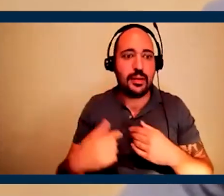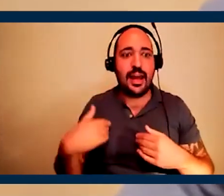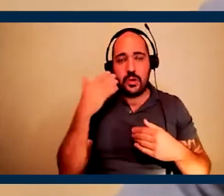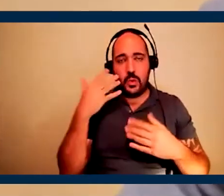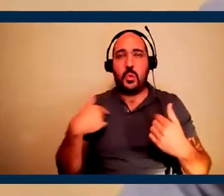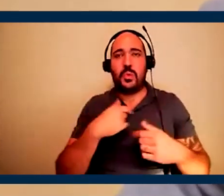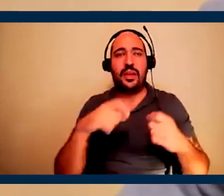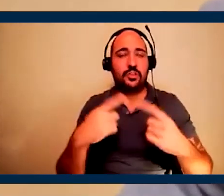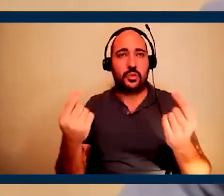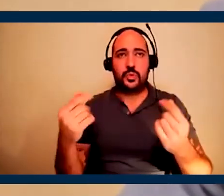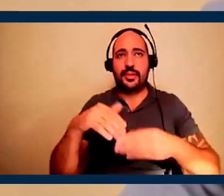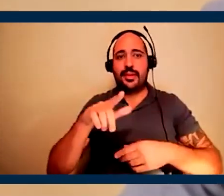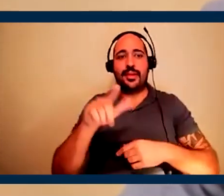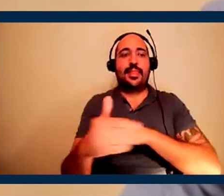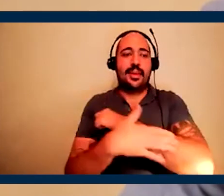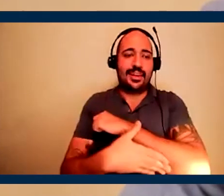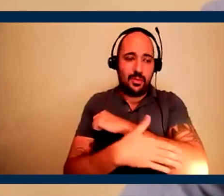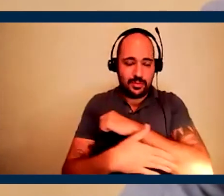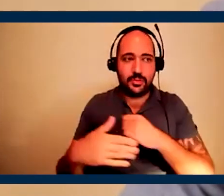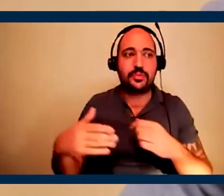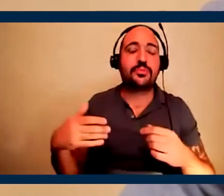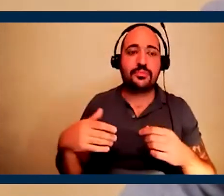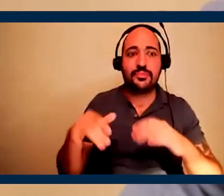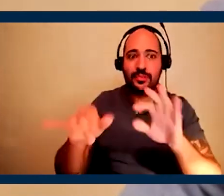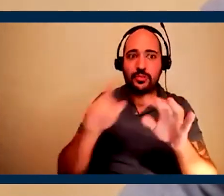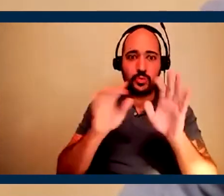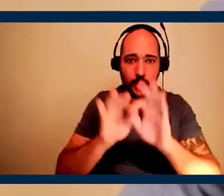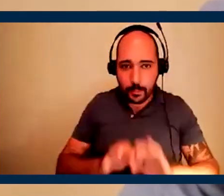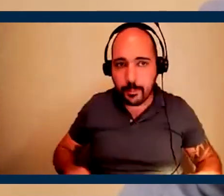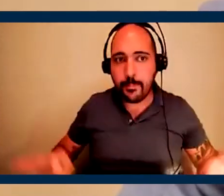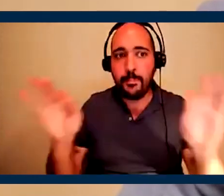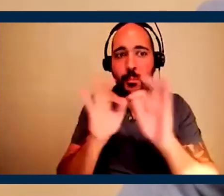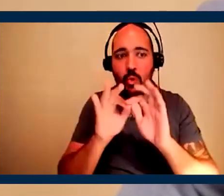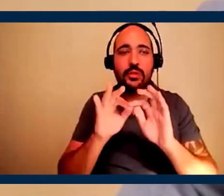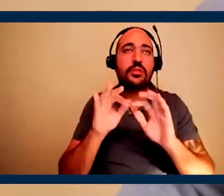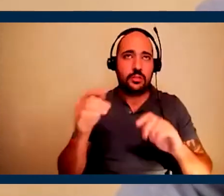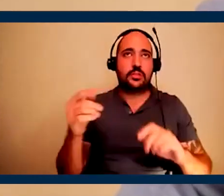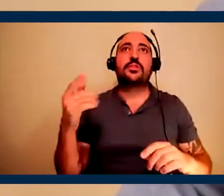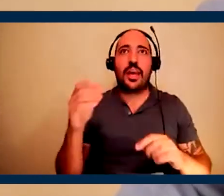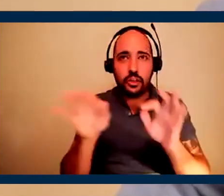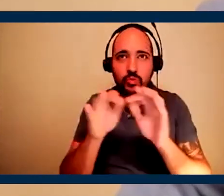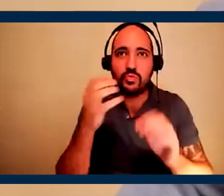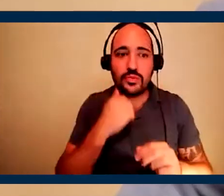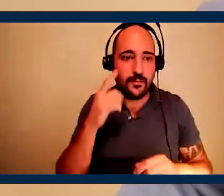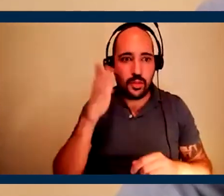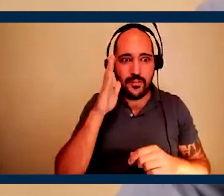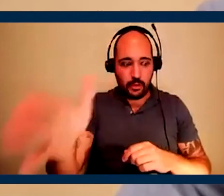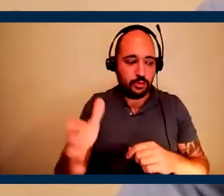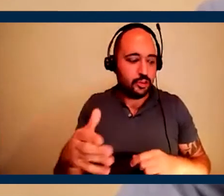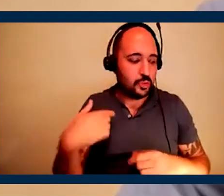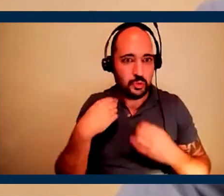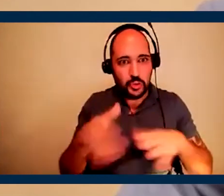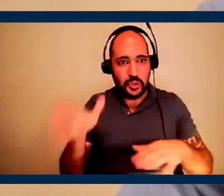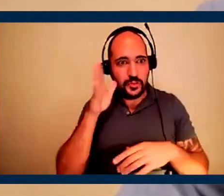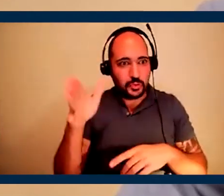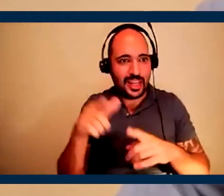County. Because that is so important and going to be so critical, or we are going to lose the future, certainly as a party, if we